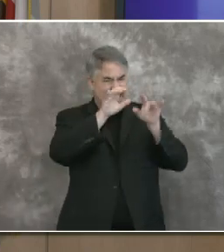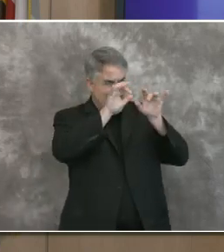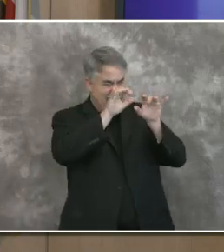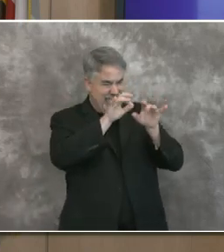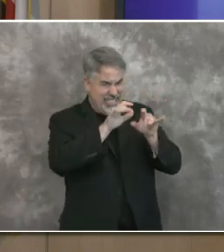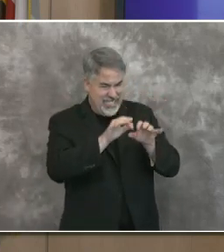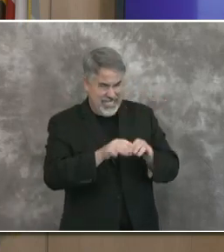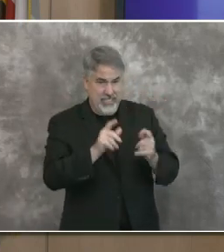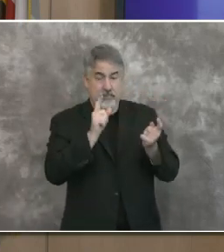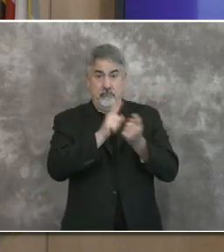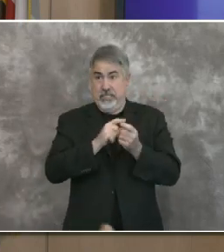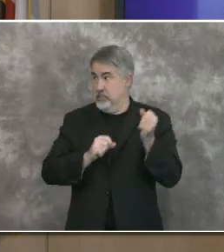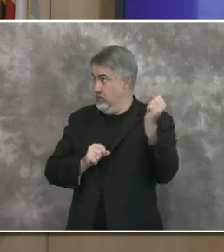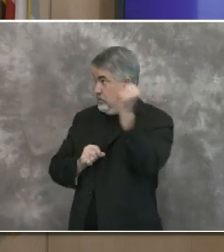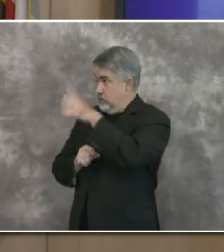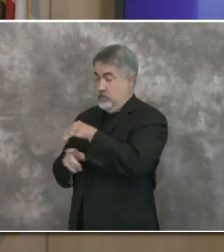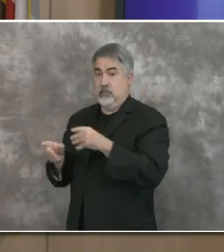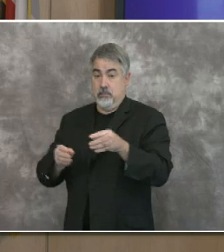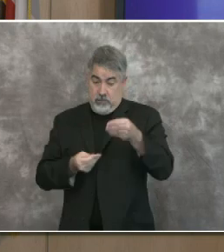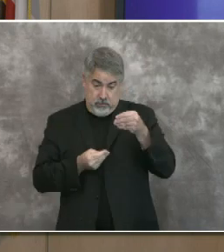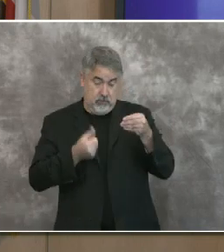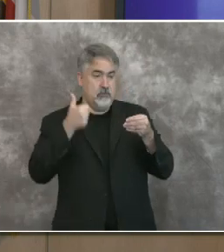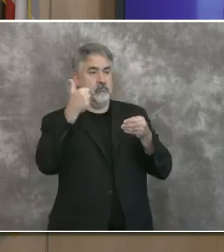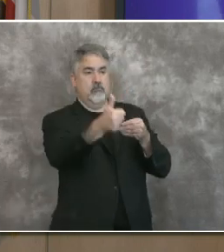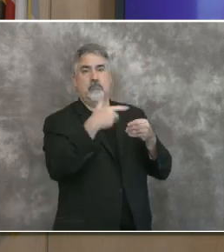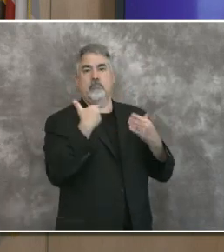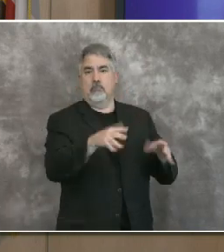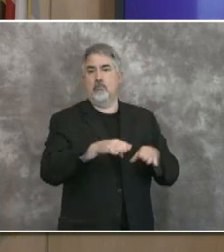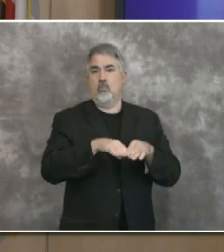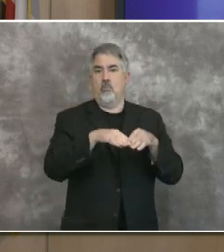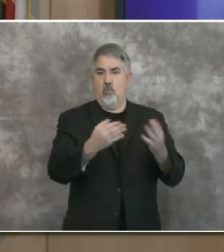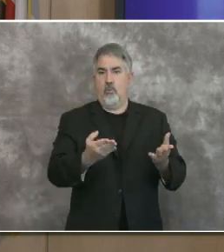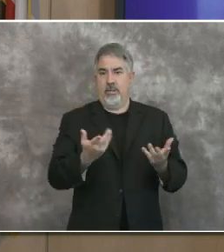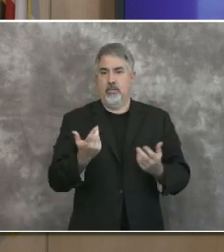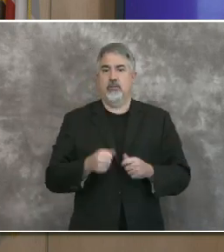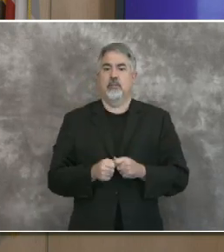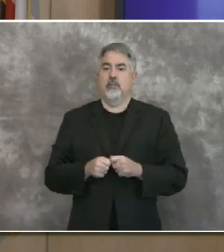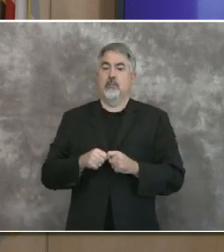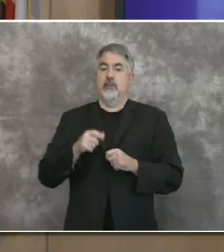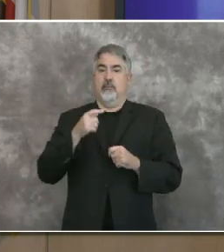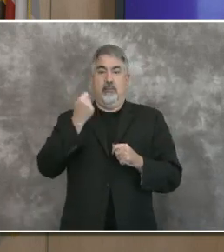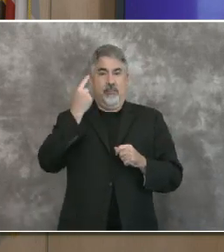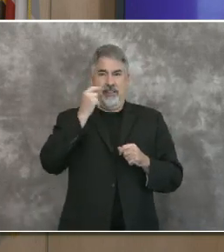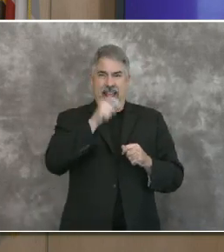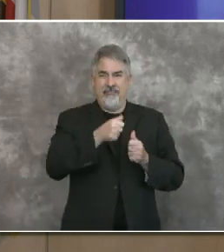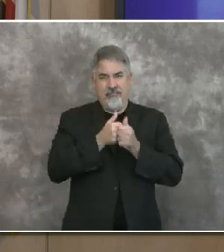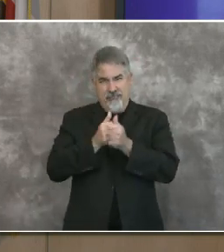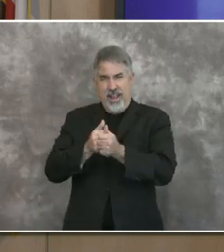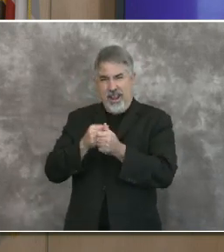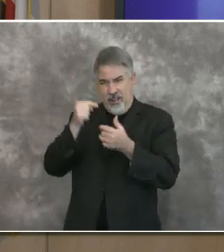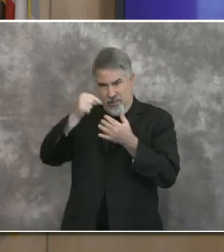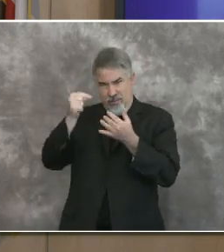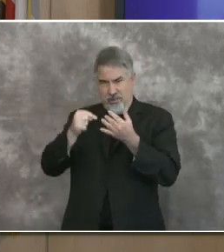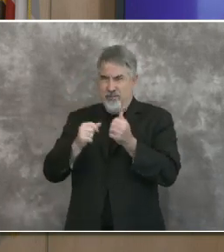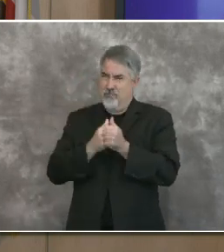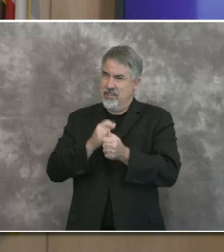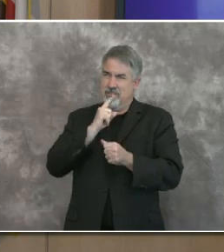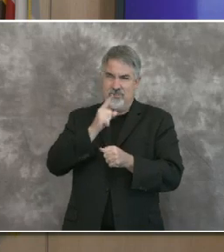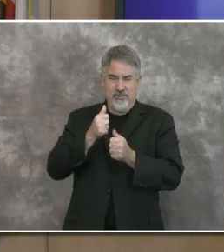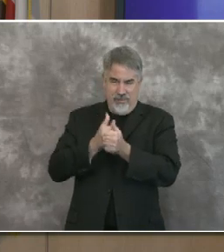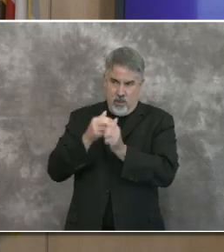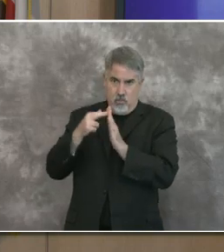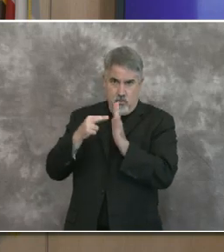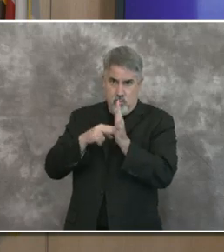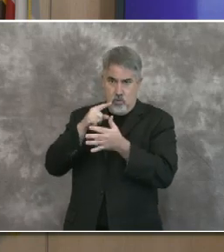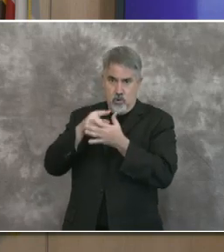with those conditions met and understanding the criteria outlined in there around hygiene, physical distancing, health screenings, and the other